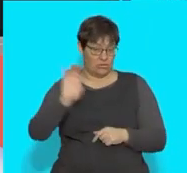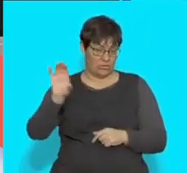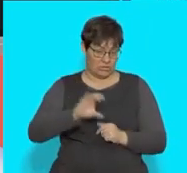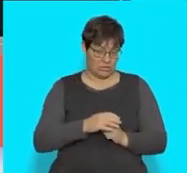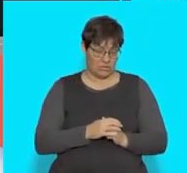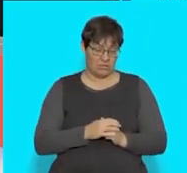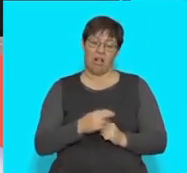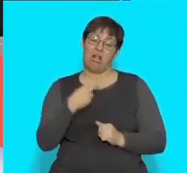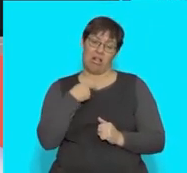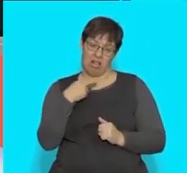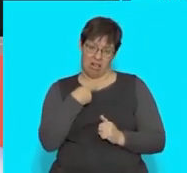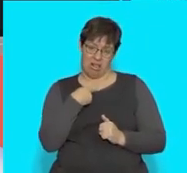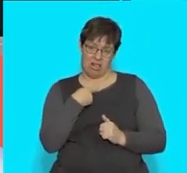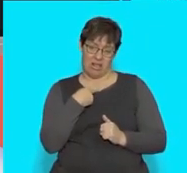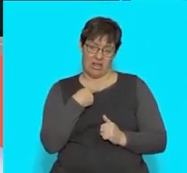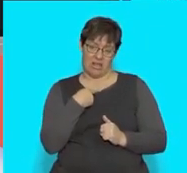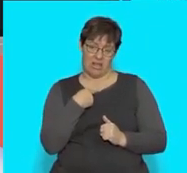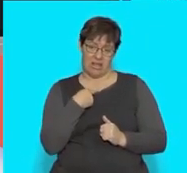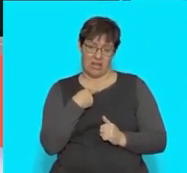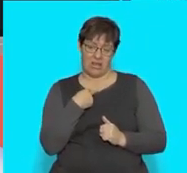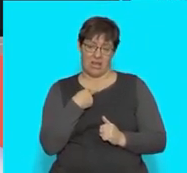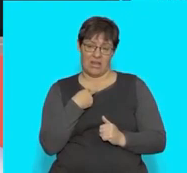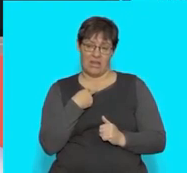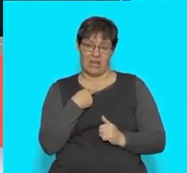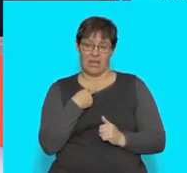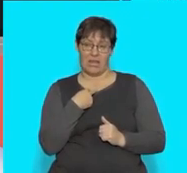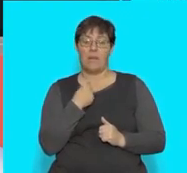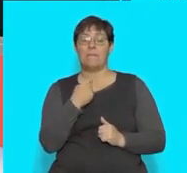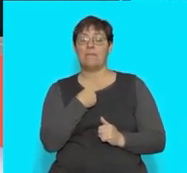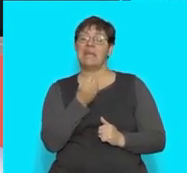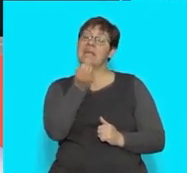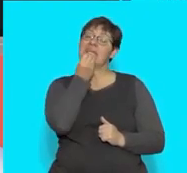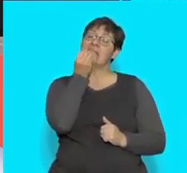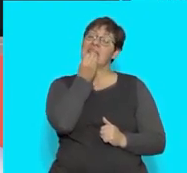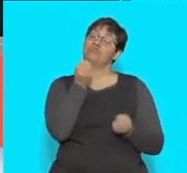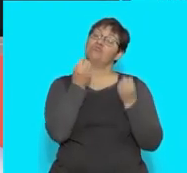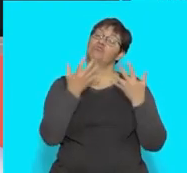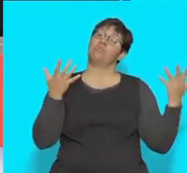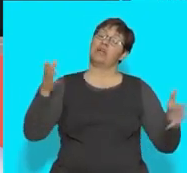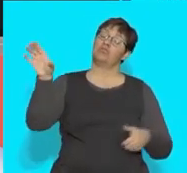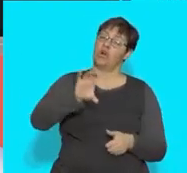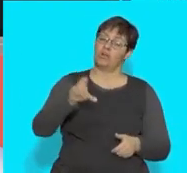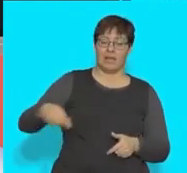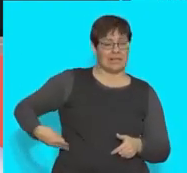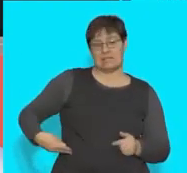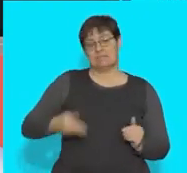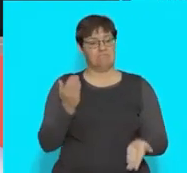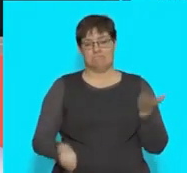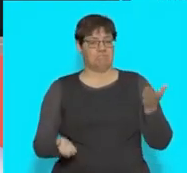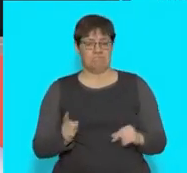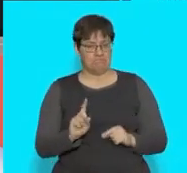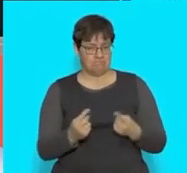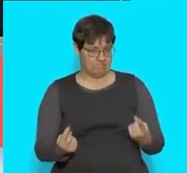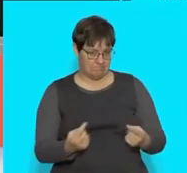salt, it unfortunately doesn't balance when we eat too much salt. Right,